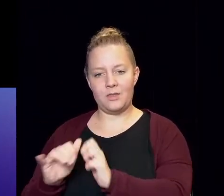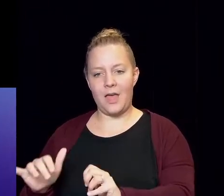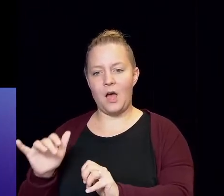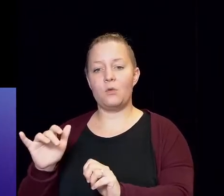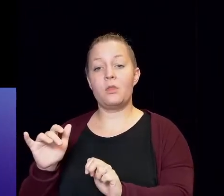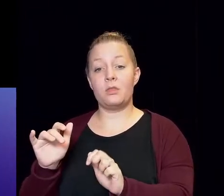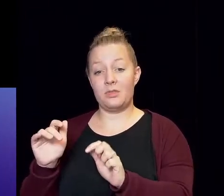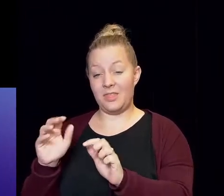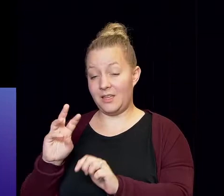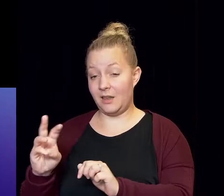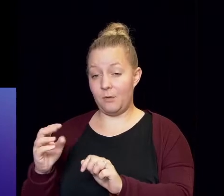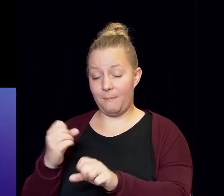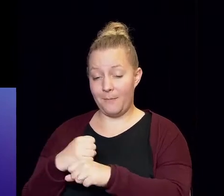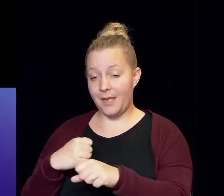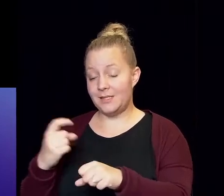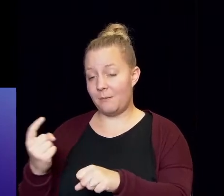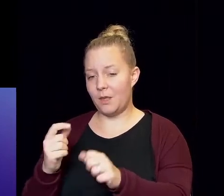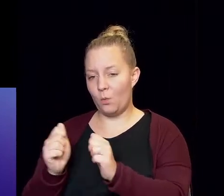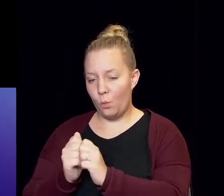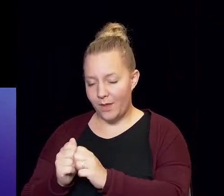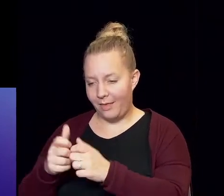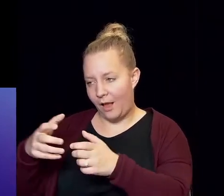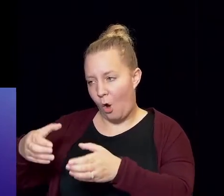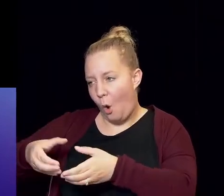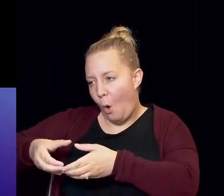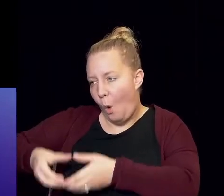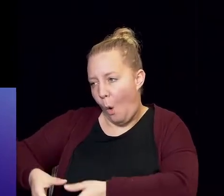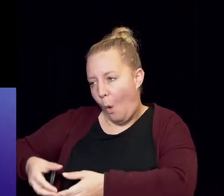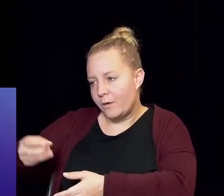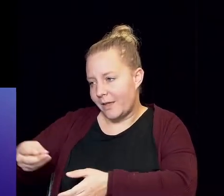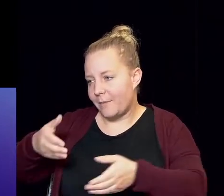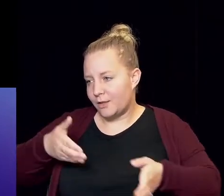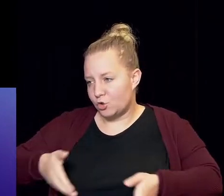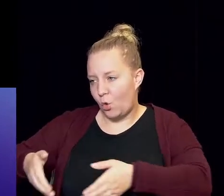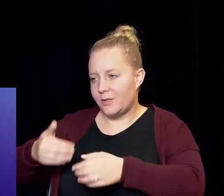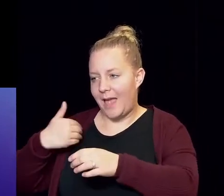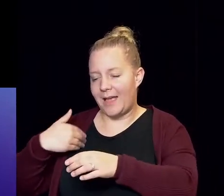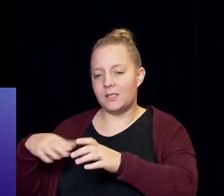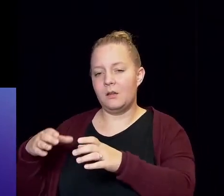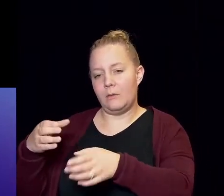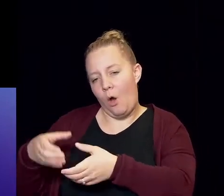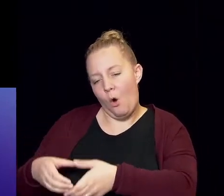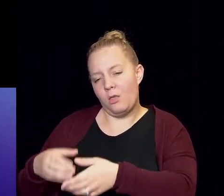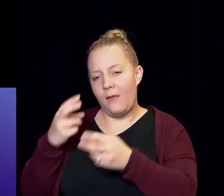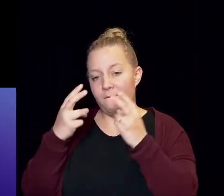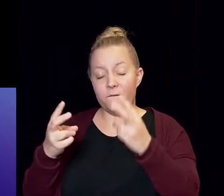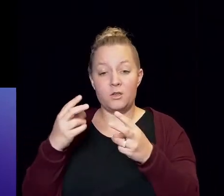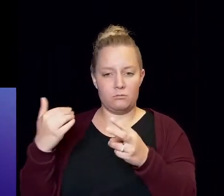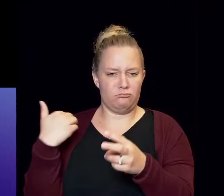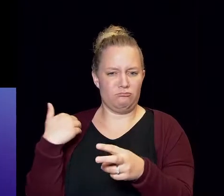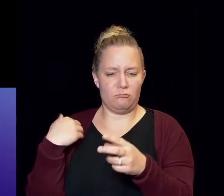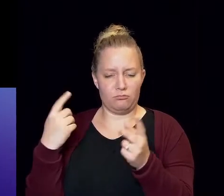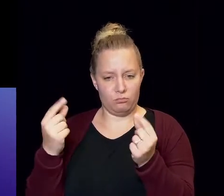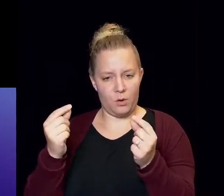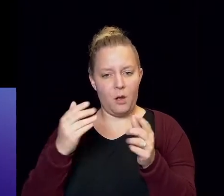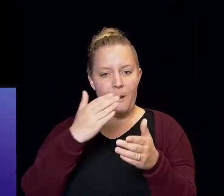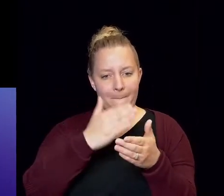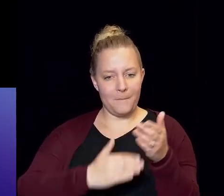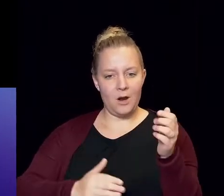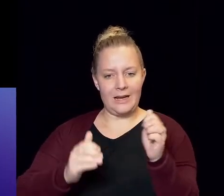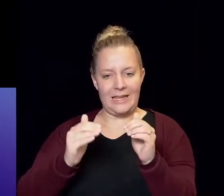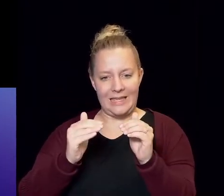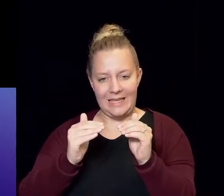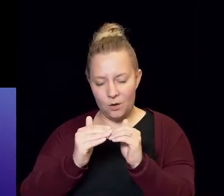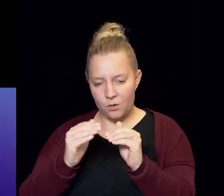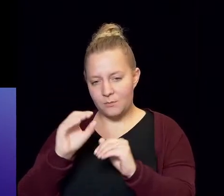and made something that has like a hole in it. So like a pair of shorts or something that has a hole in it. So it's a visual way to remind you what to do. Part equals percent times